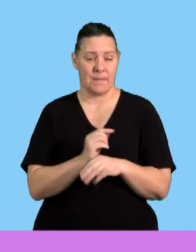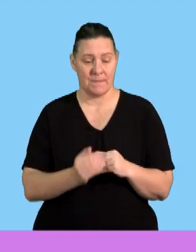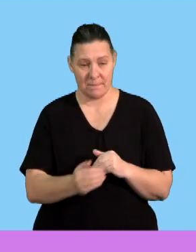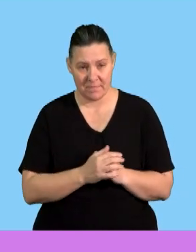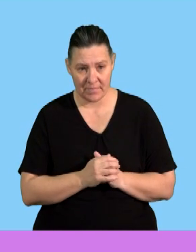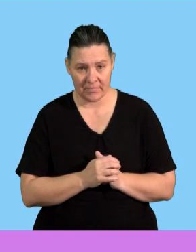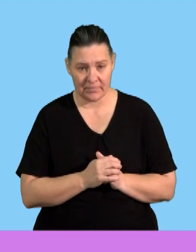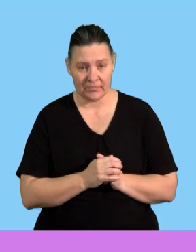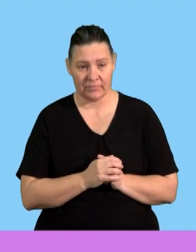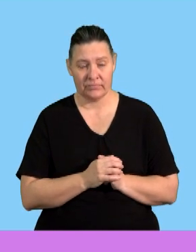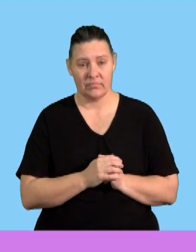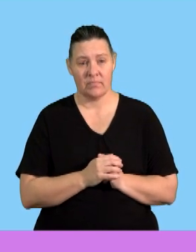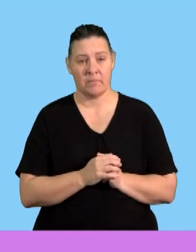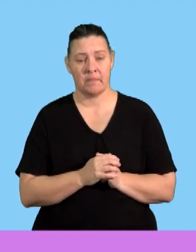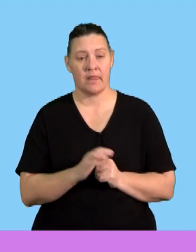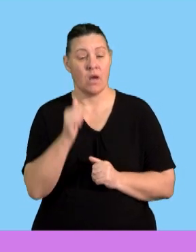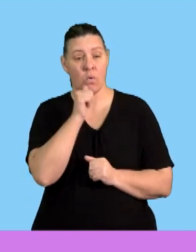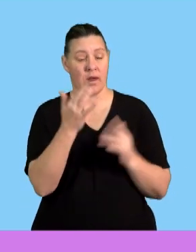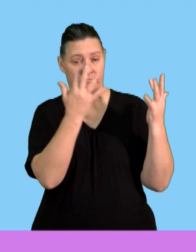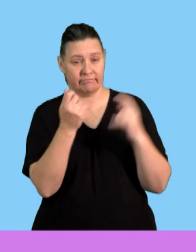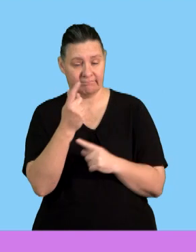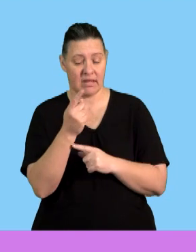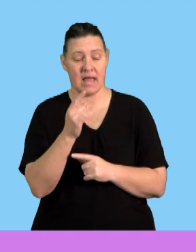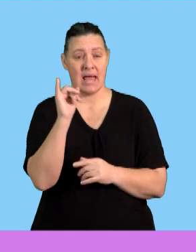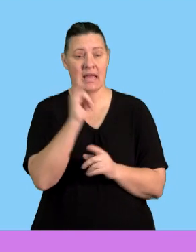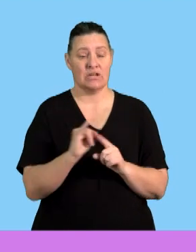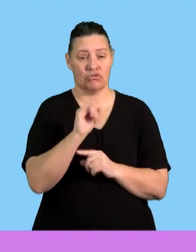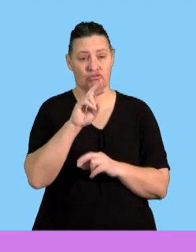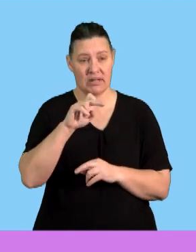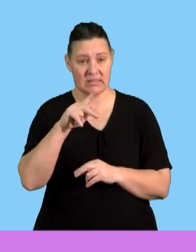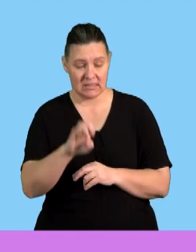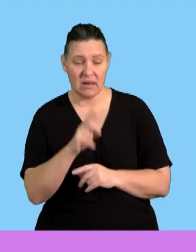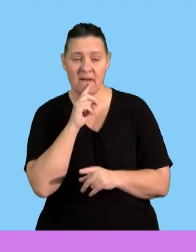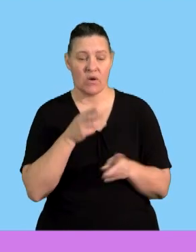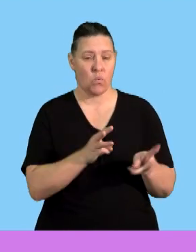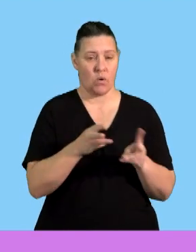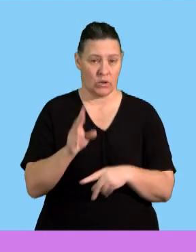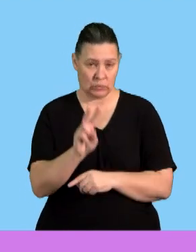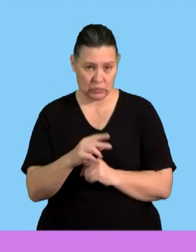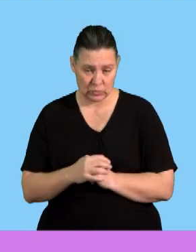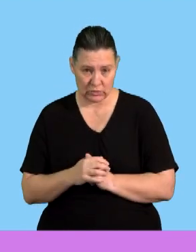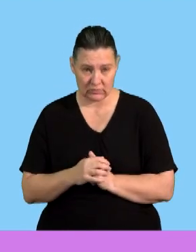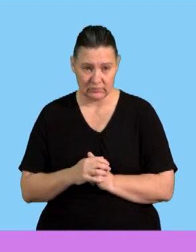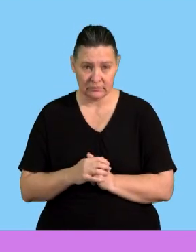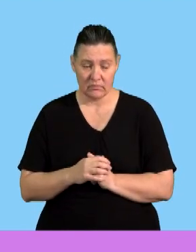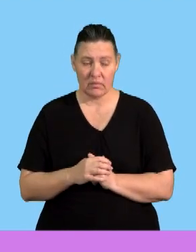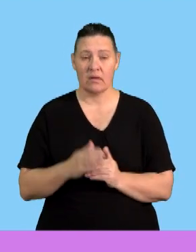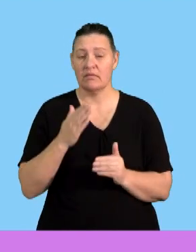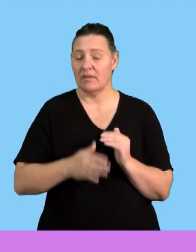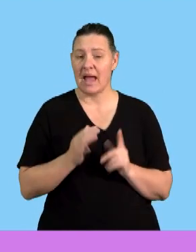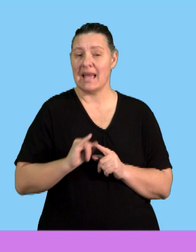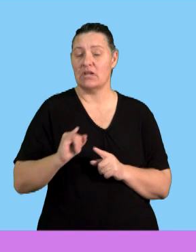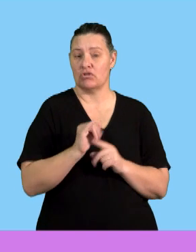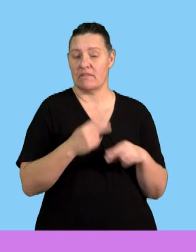the period. Now, when we calculate interest rate, there is two ways. To find the interest